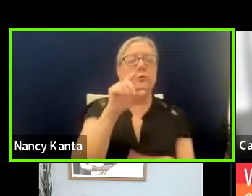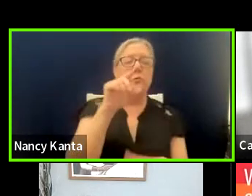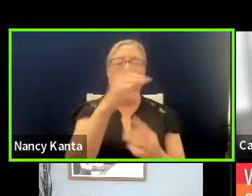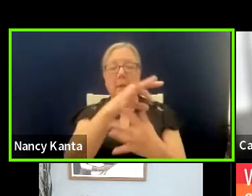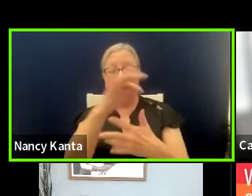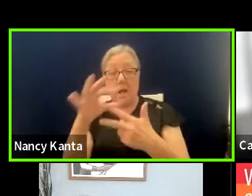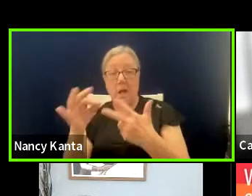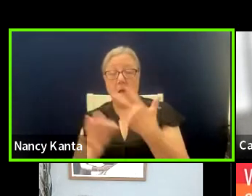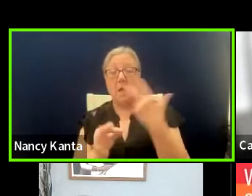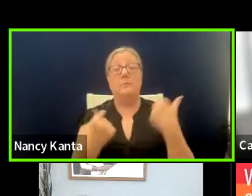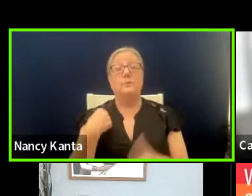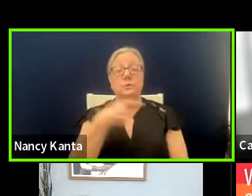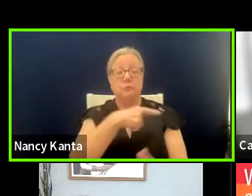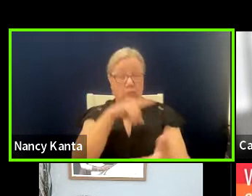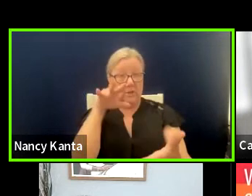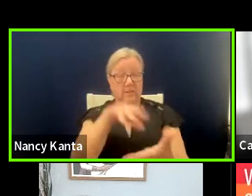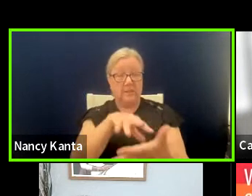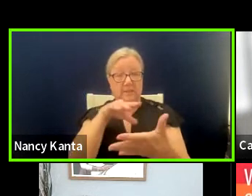supplemental EIS.